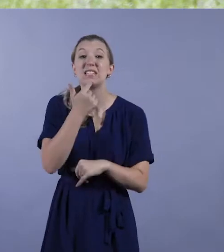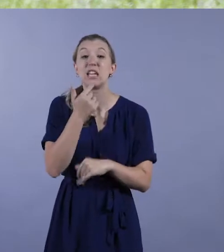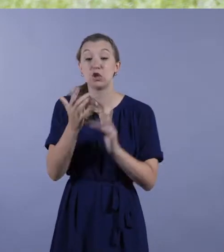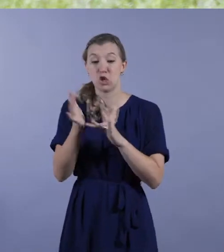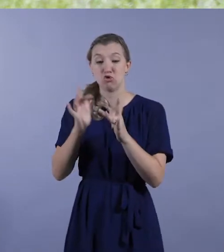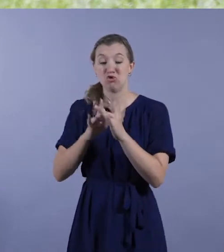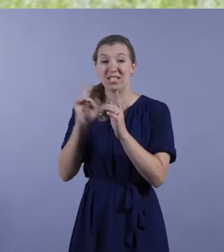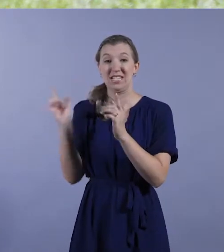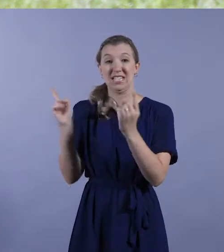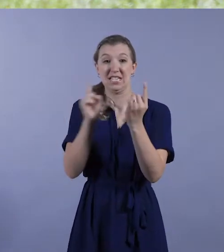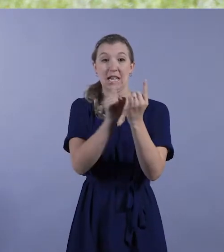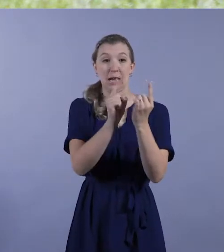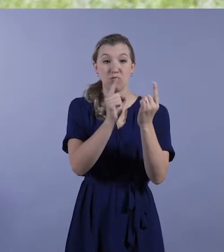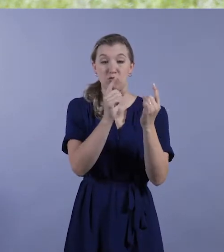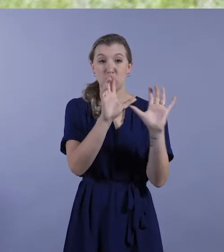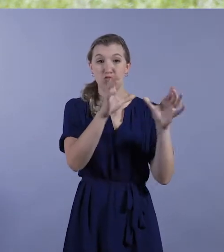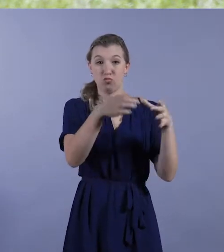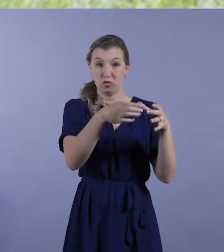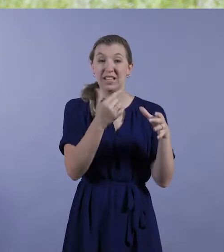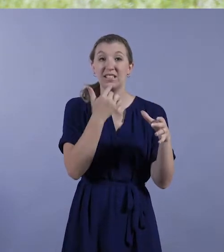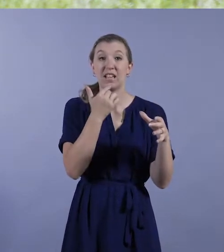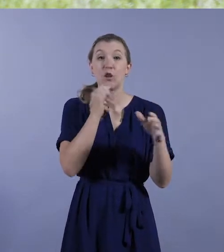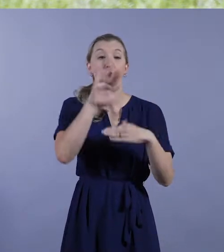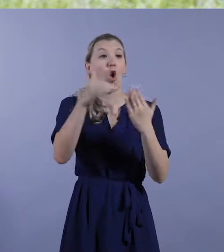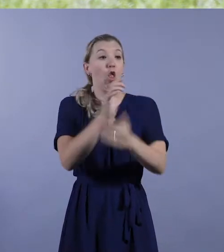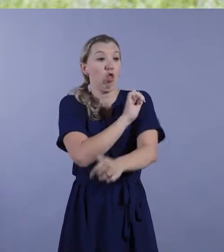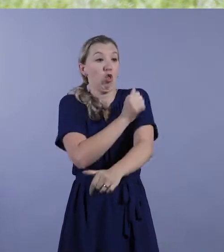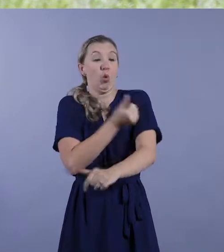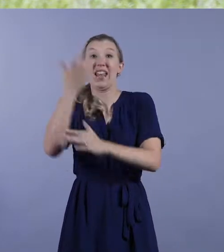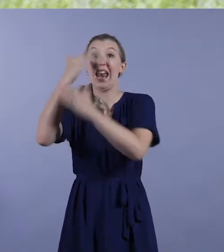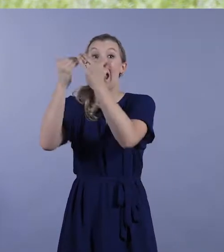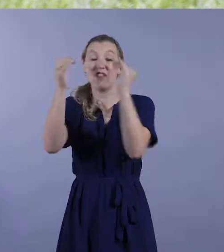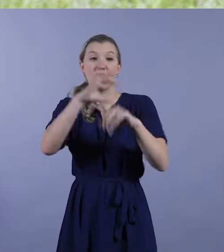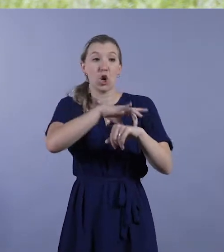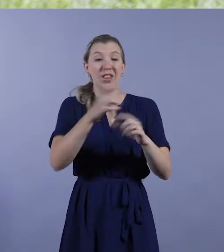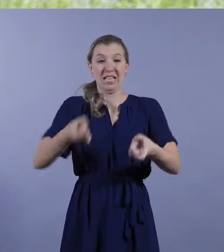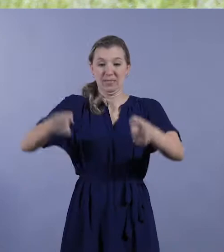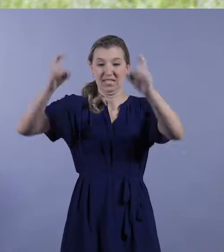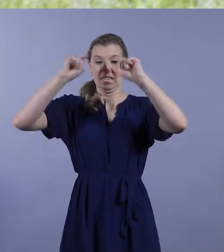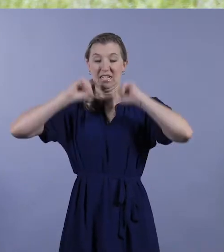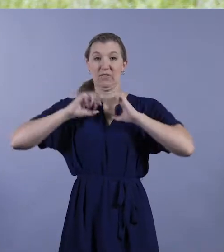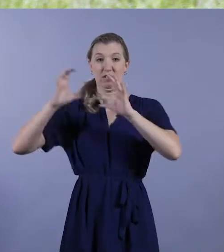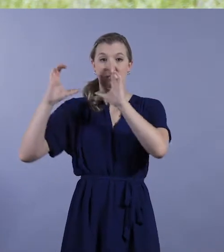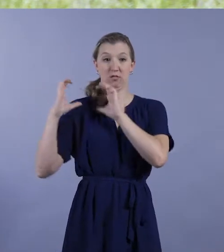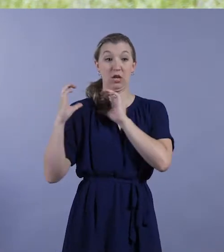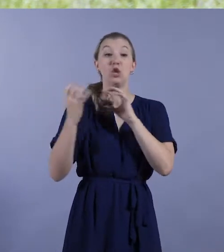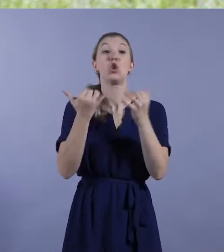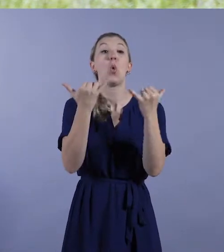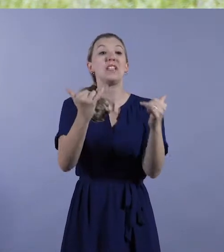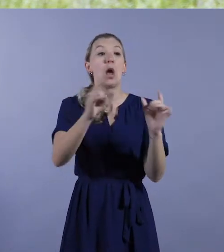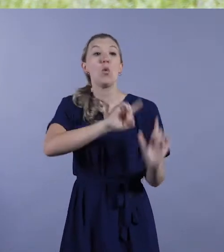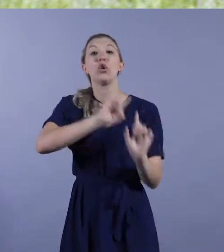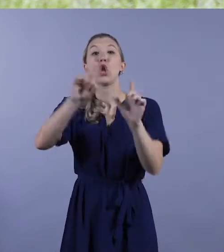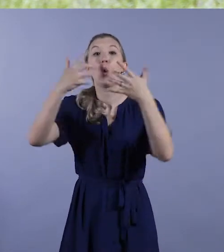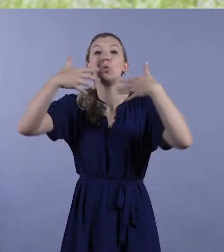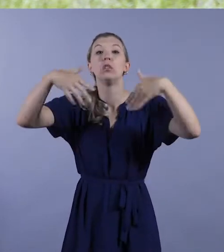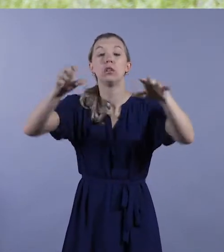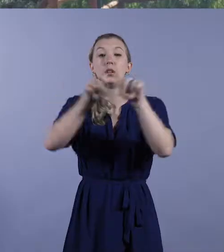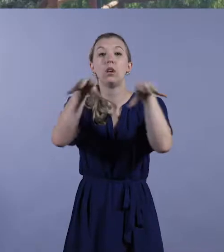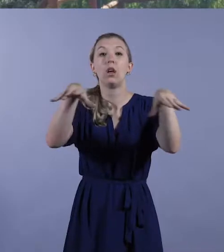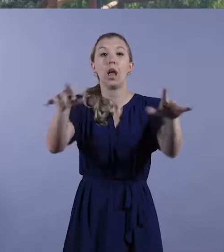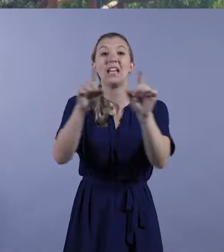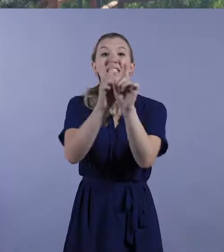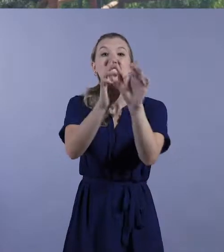Jesus came to them and said, all authority in heaven and on earth has been given to me. Go therefore and make disciples of all